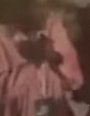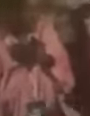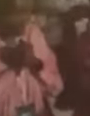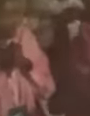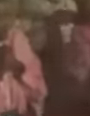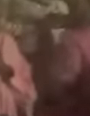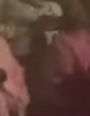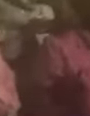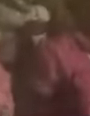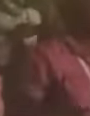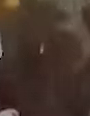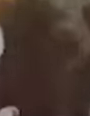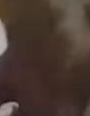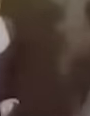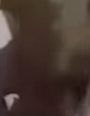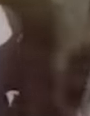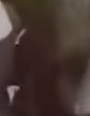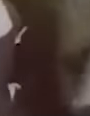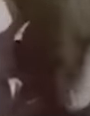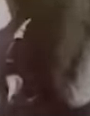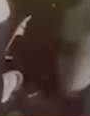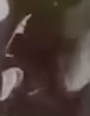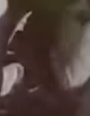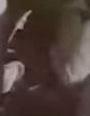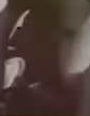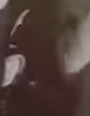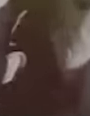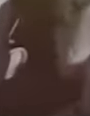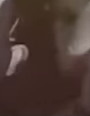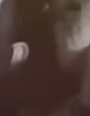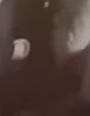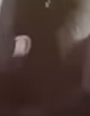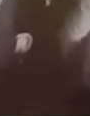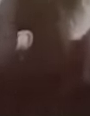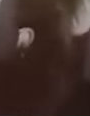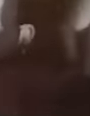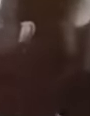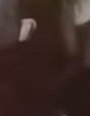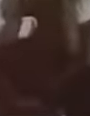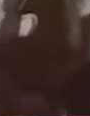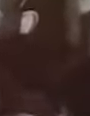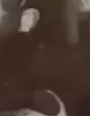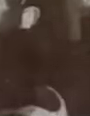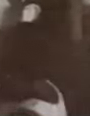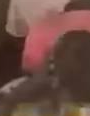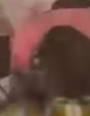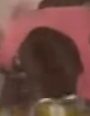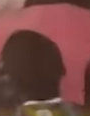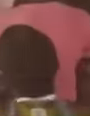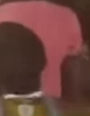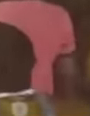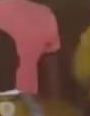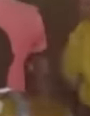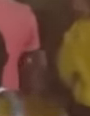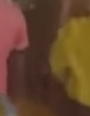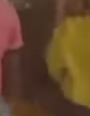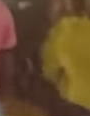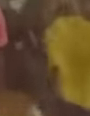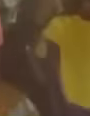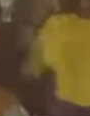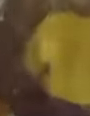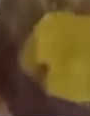my salvation through your prayers and the supply of the Spirit of Christ